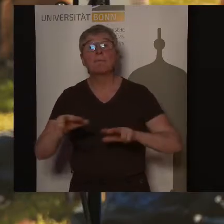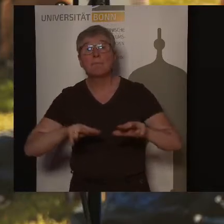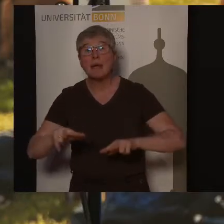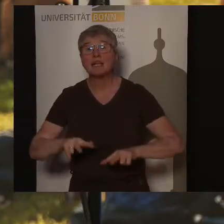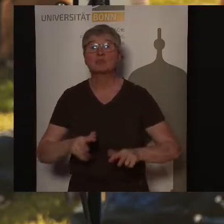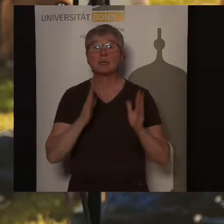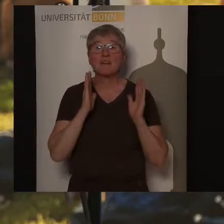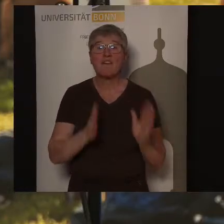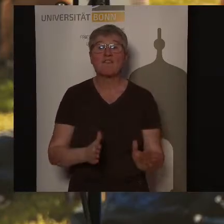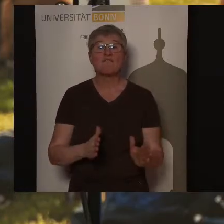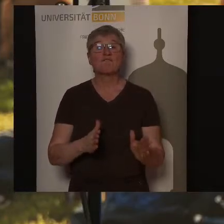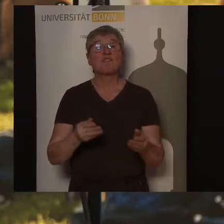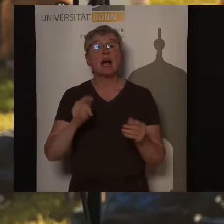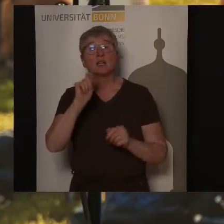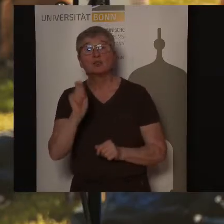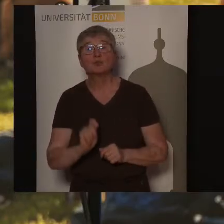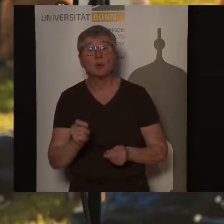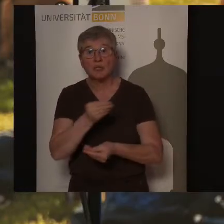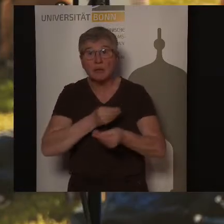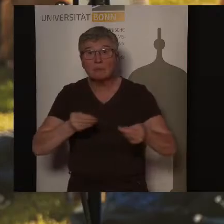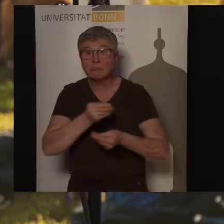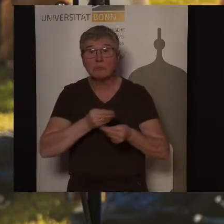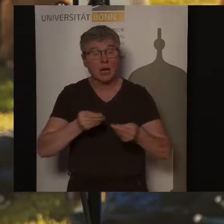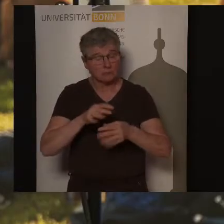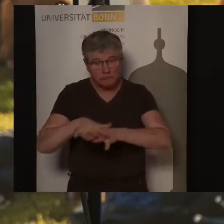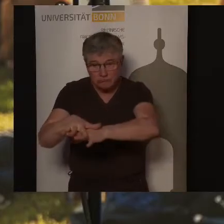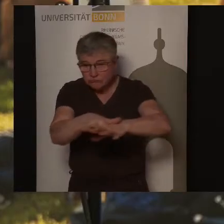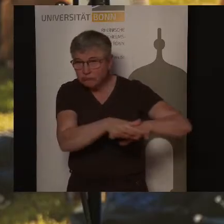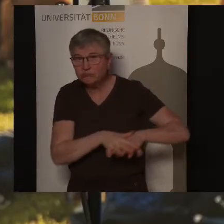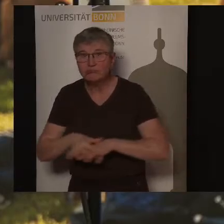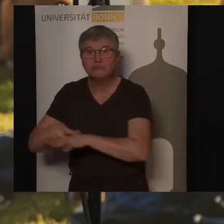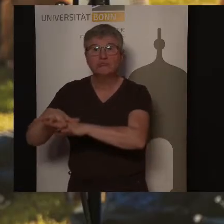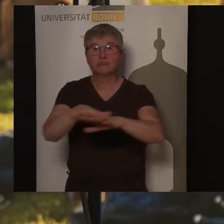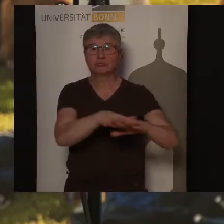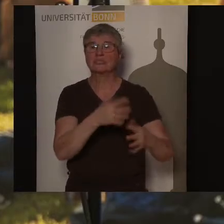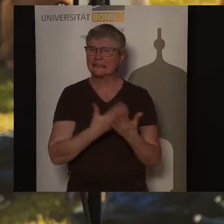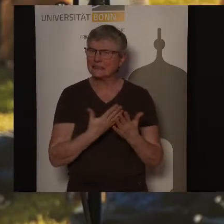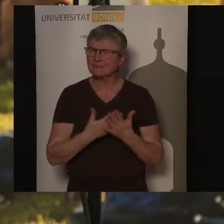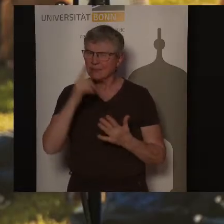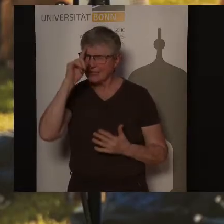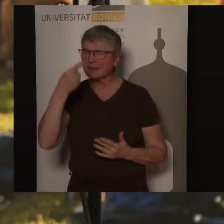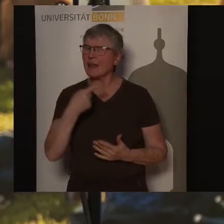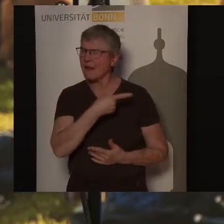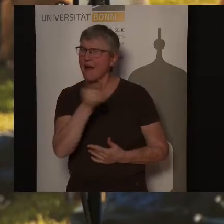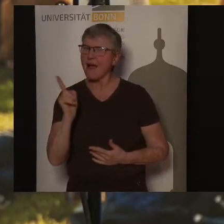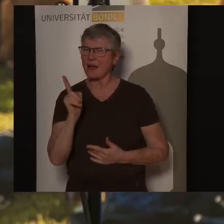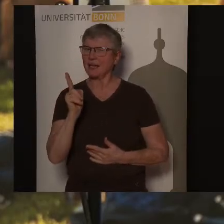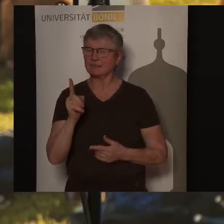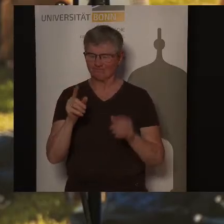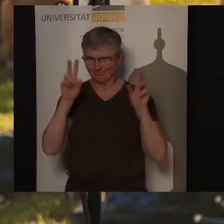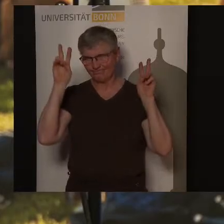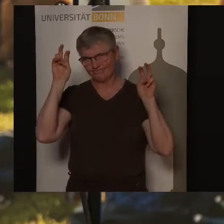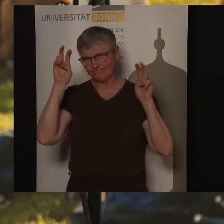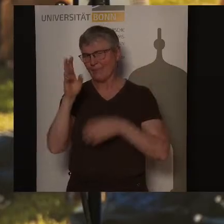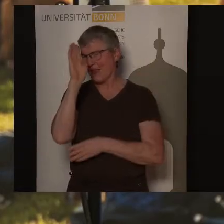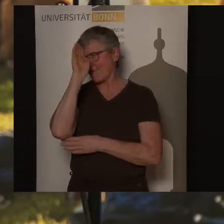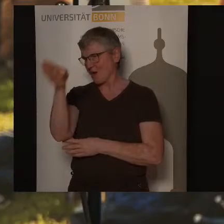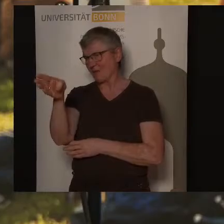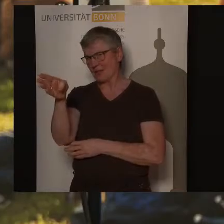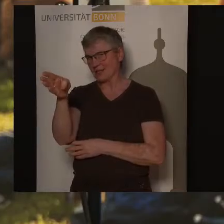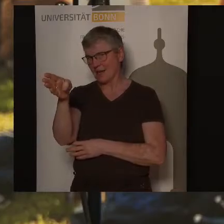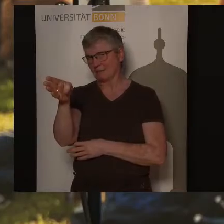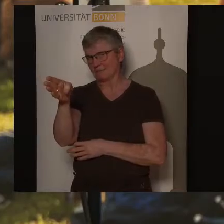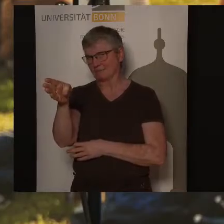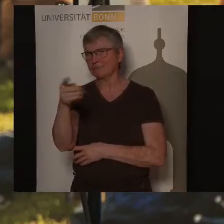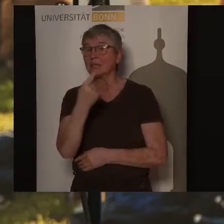the degree program management at your faculties. We're closely interlinked with all of them, and so we understand